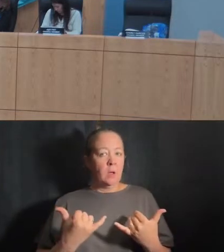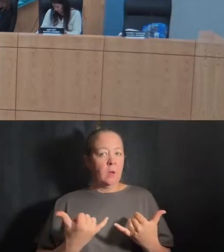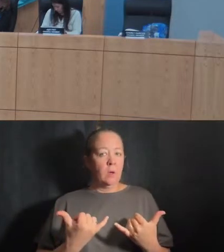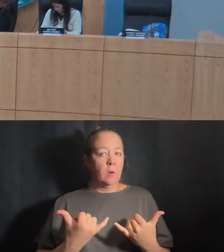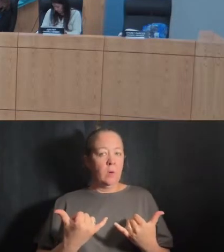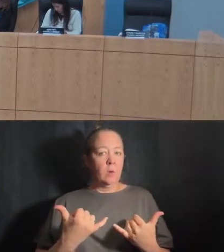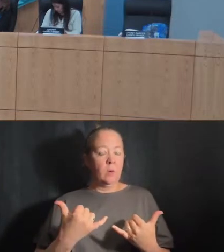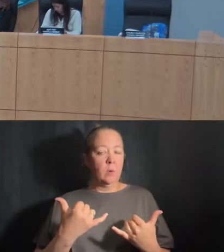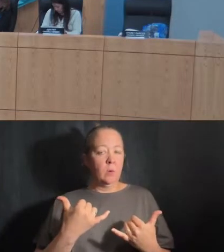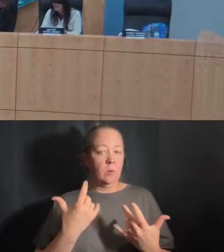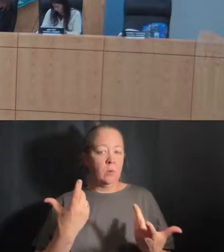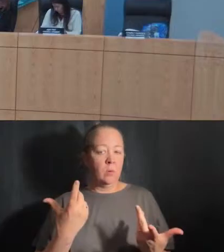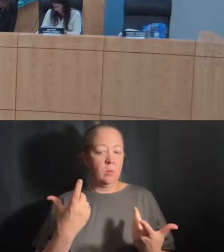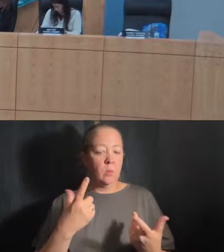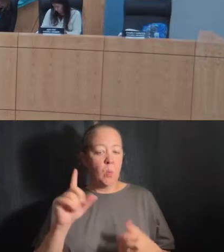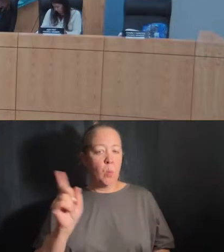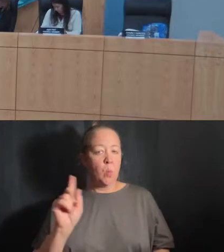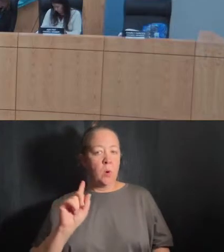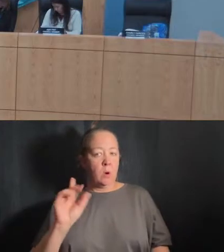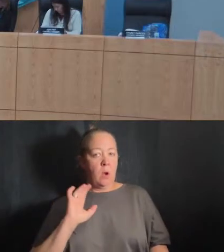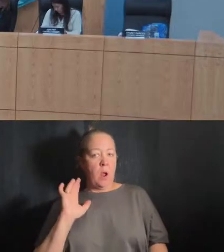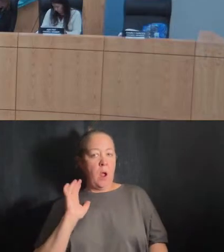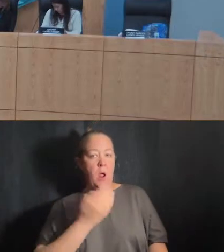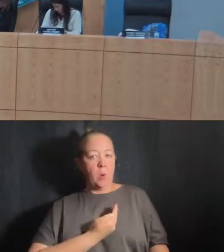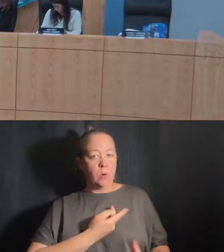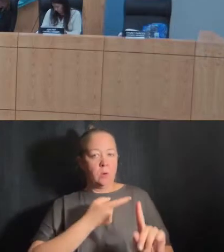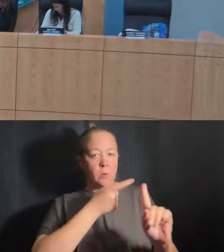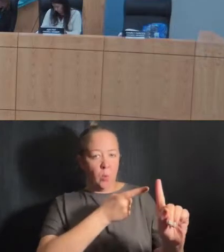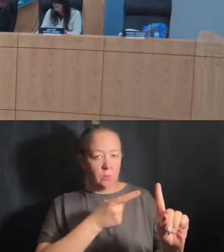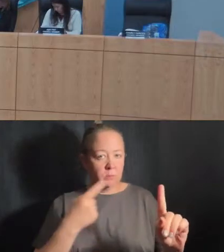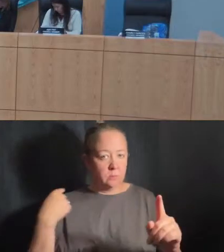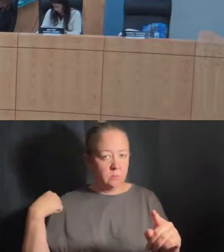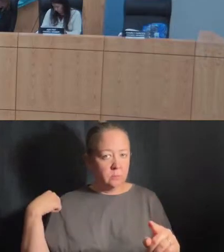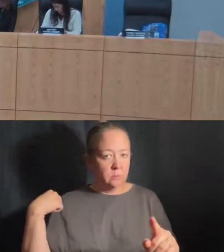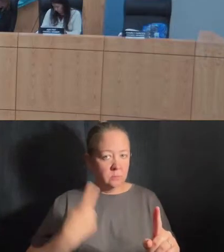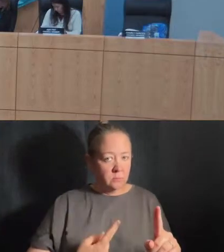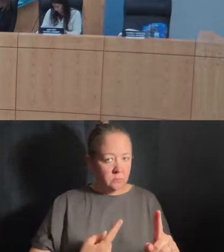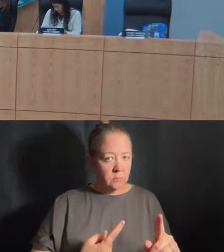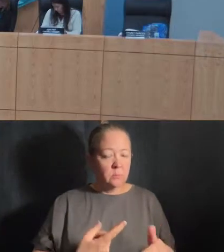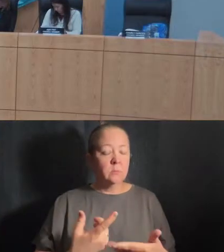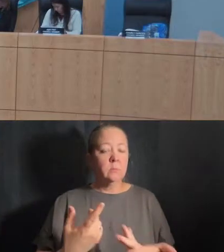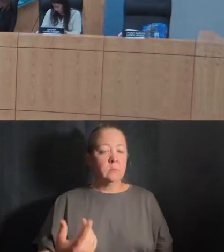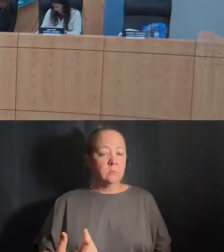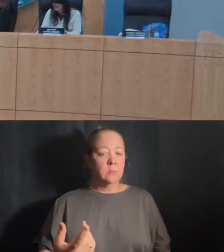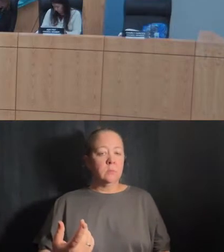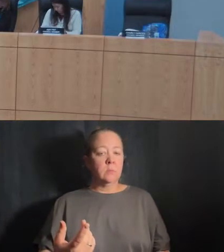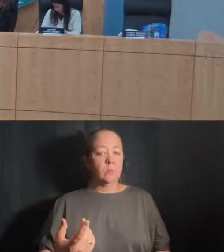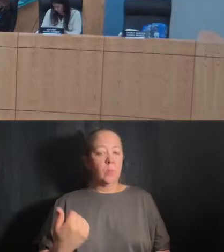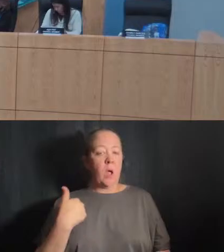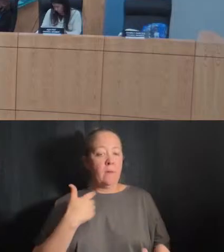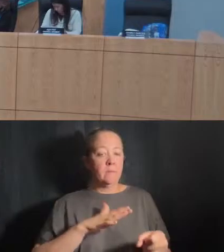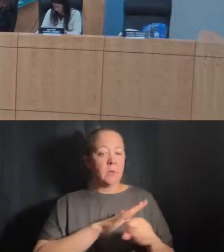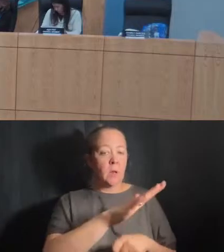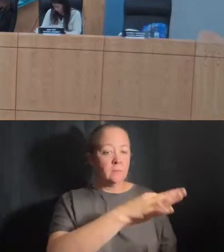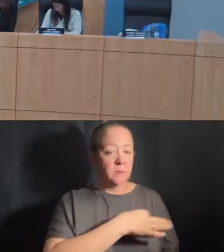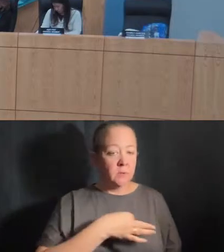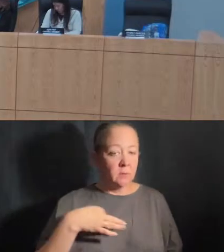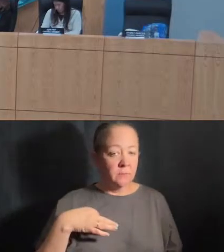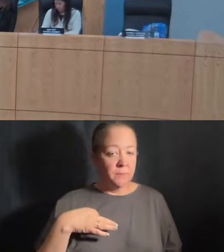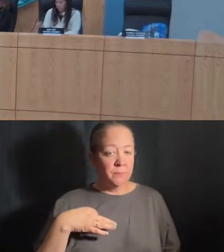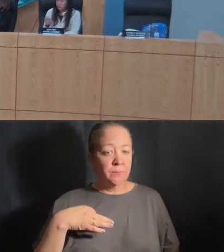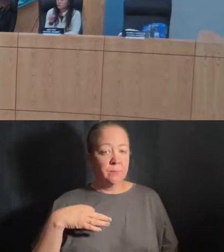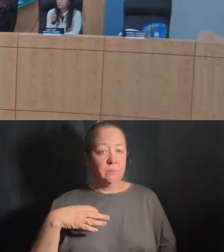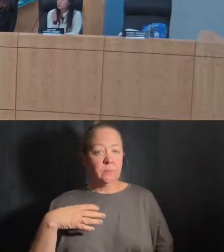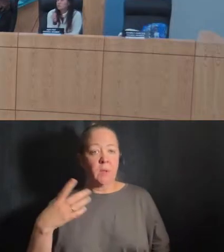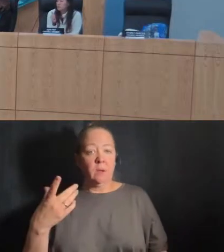want, the capacity we want? Because some of the fear of a tax increase is that next we'll need